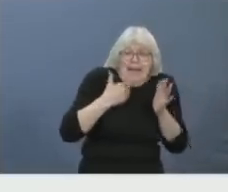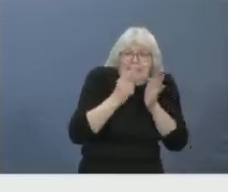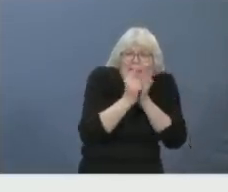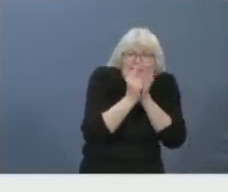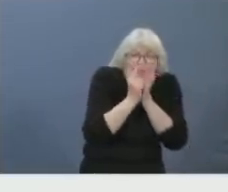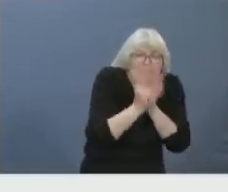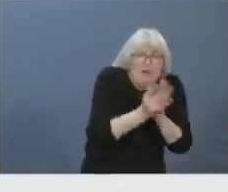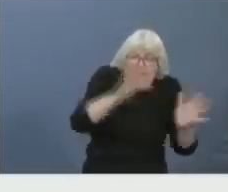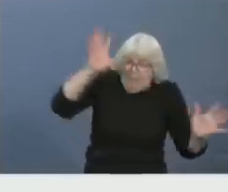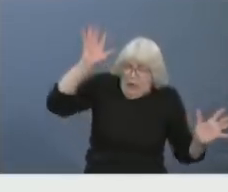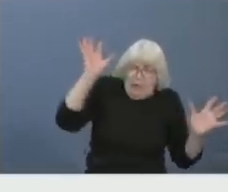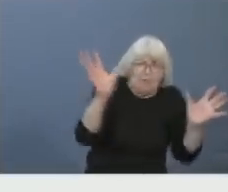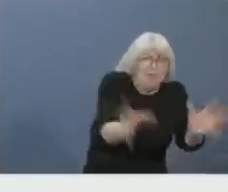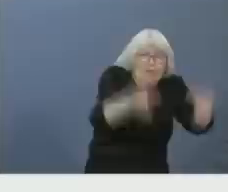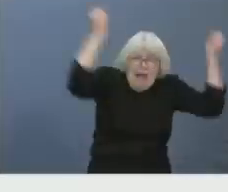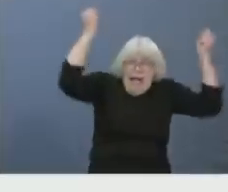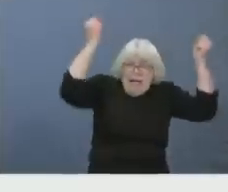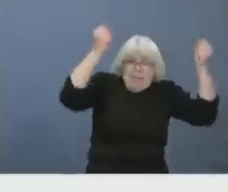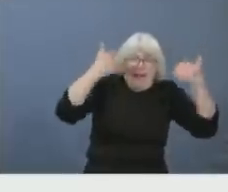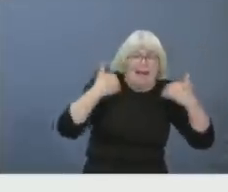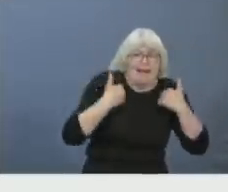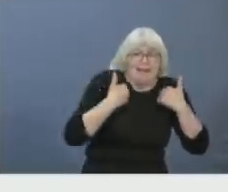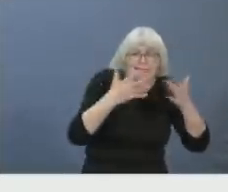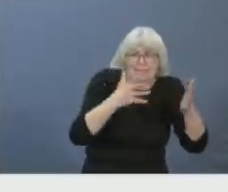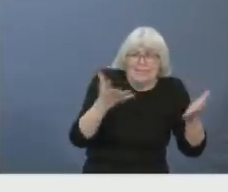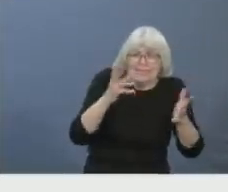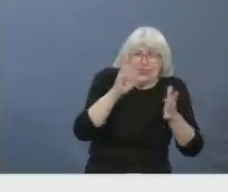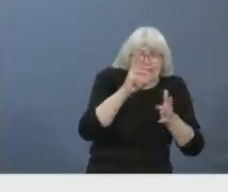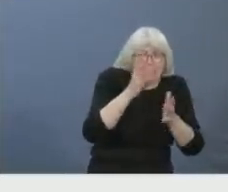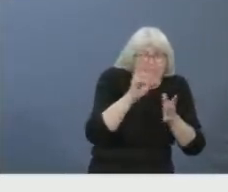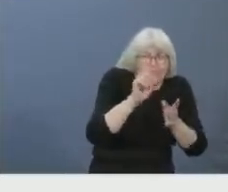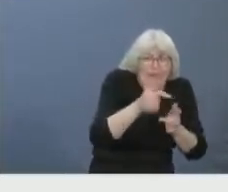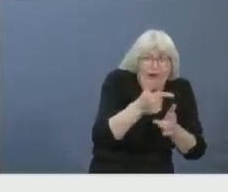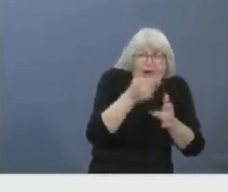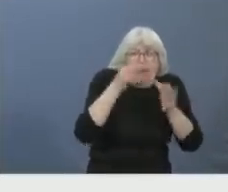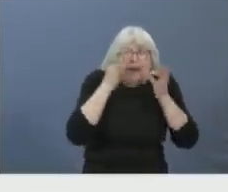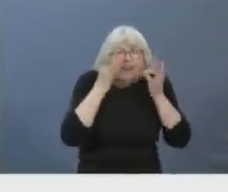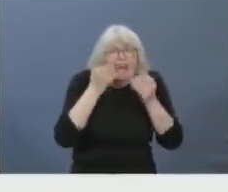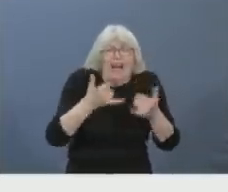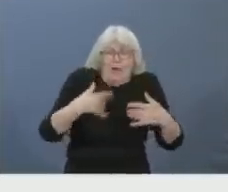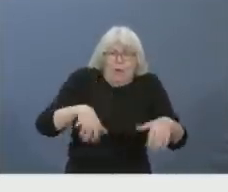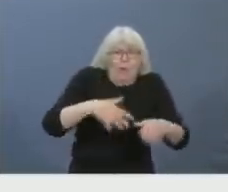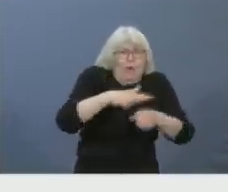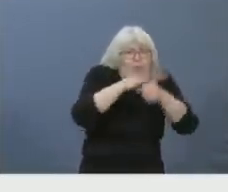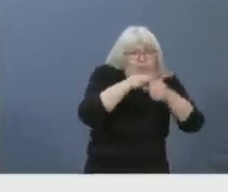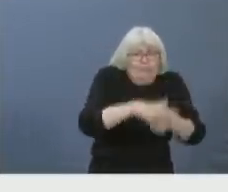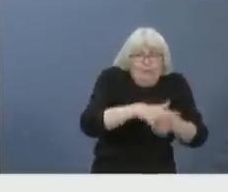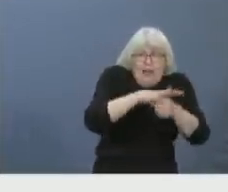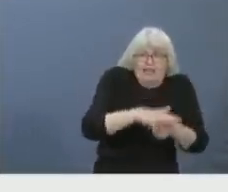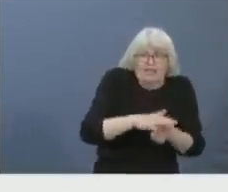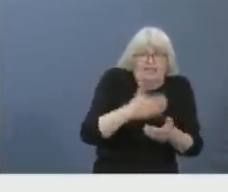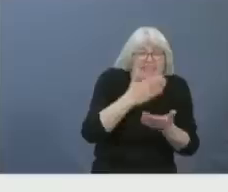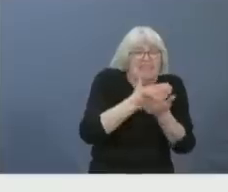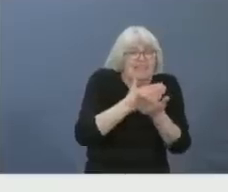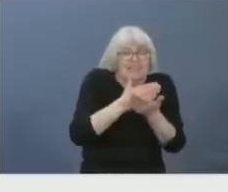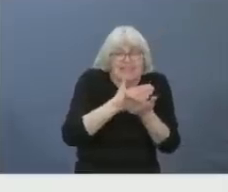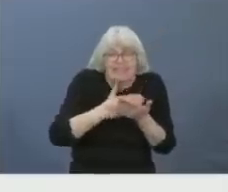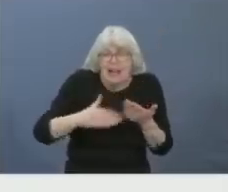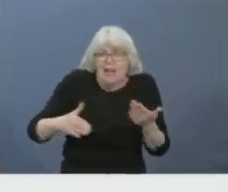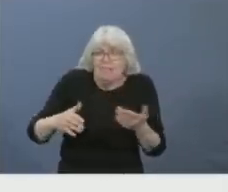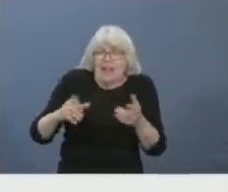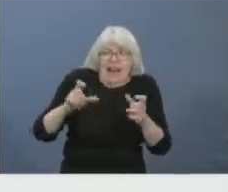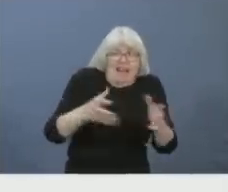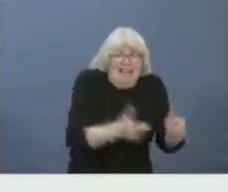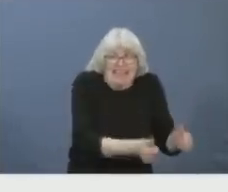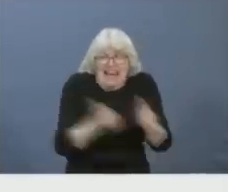their home. So that's an incredibly stressful situation for those that are asking somebody to evacuate, and certainly for